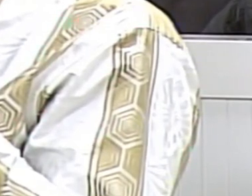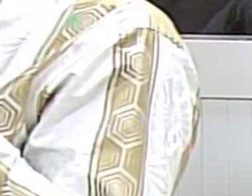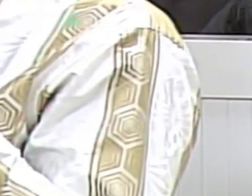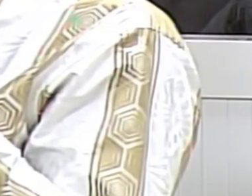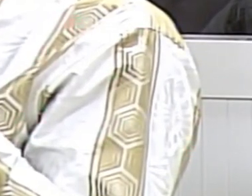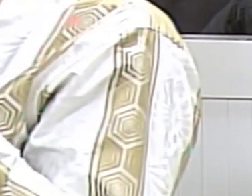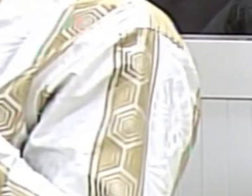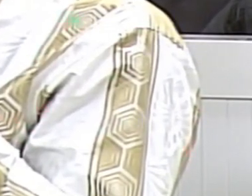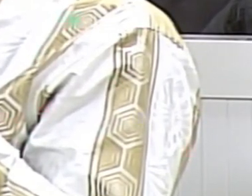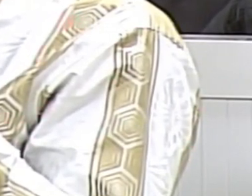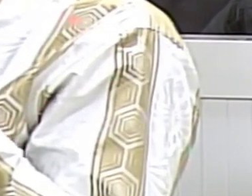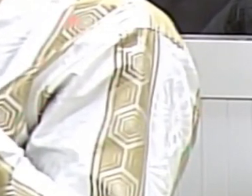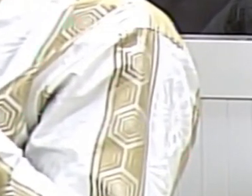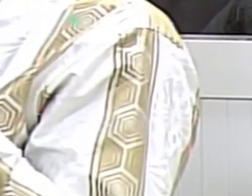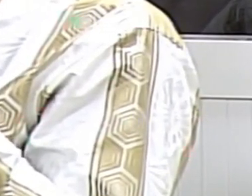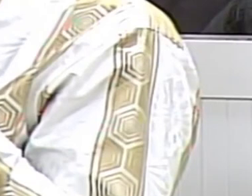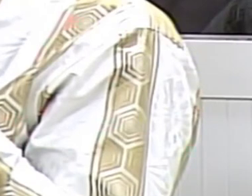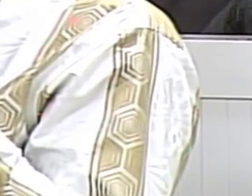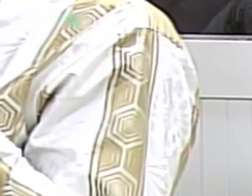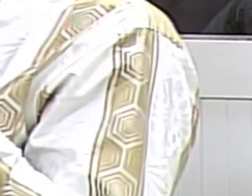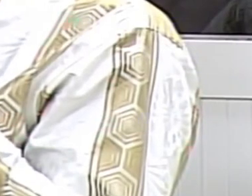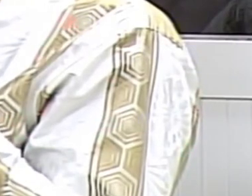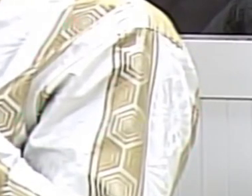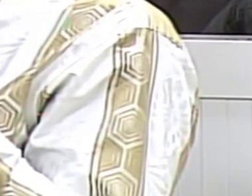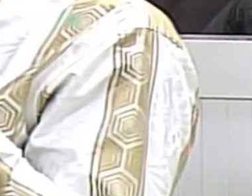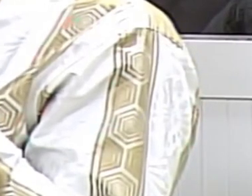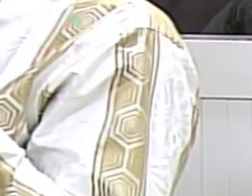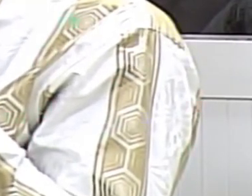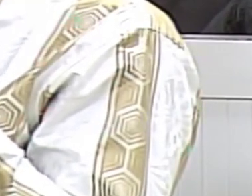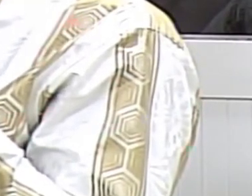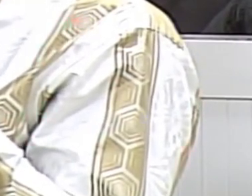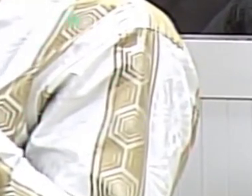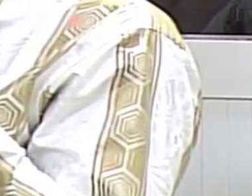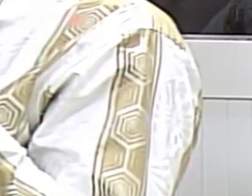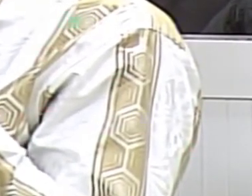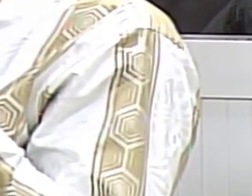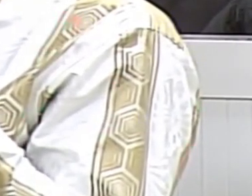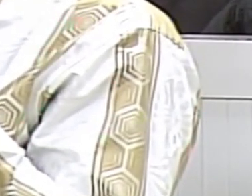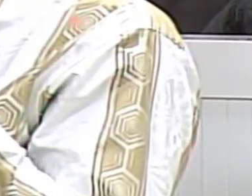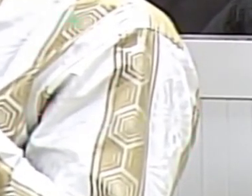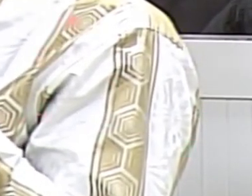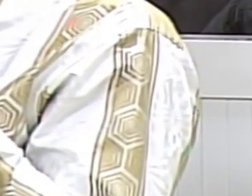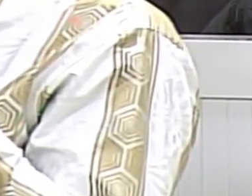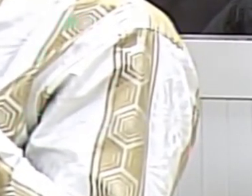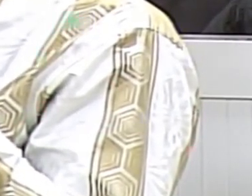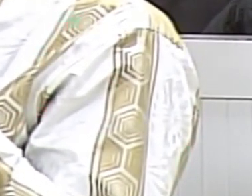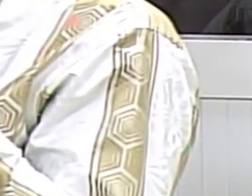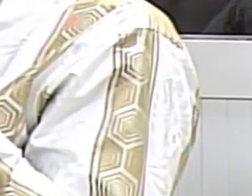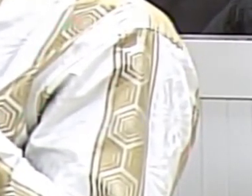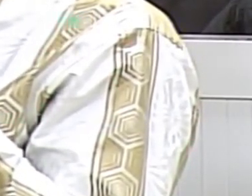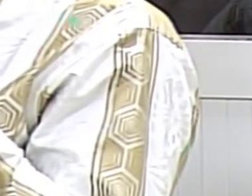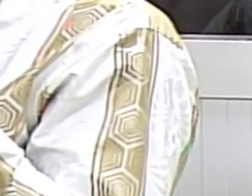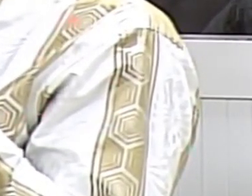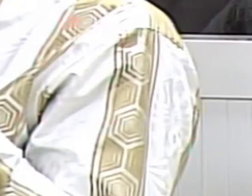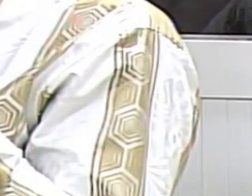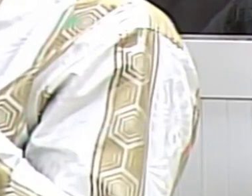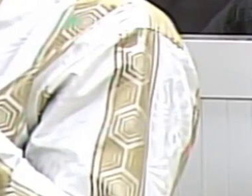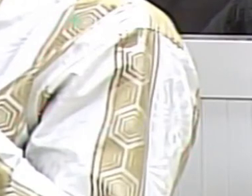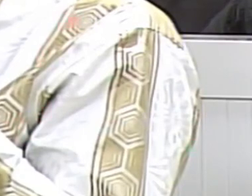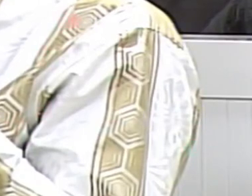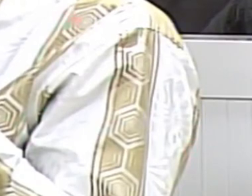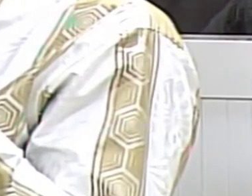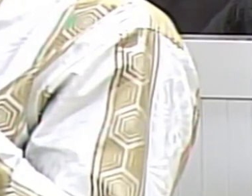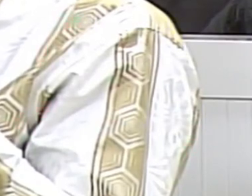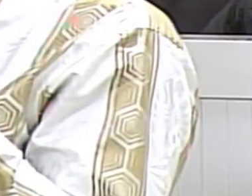kawam. The director of the national security service. Director bi fi ñoo wax national